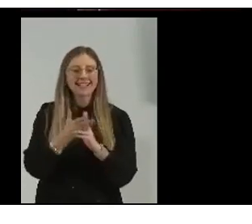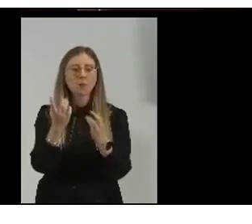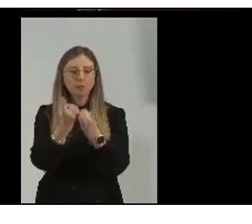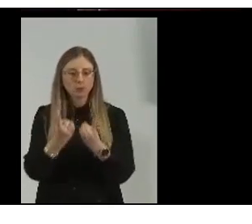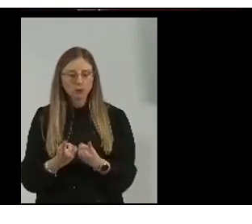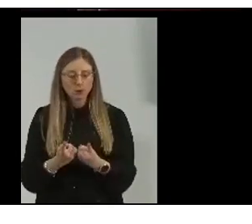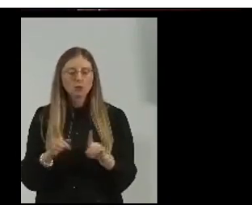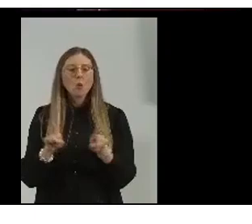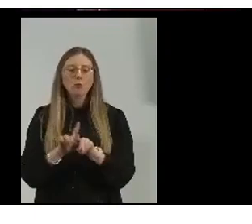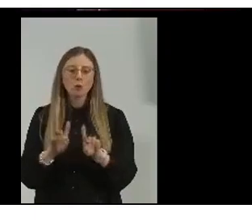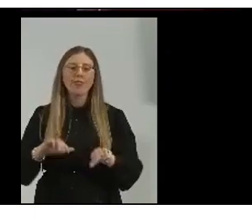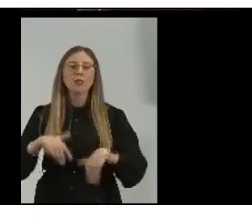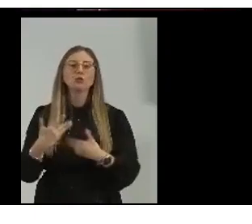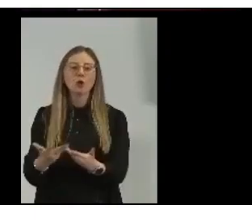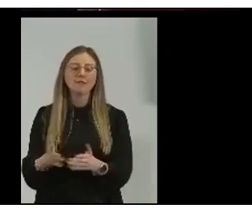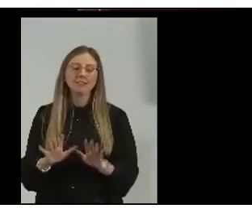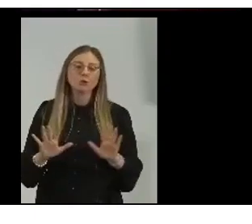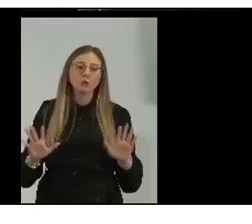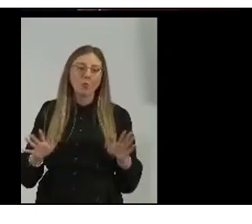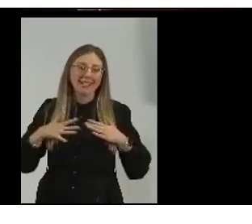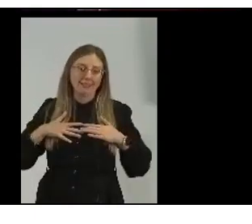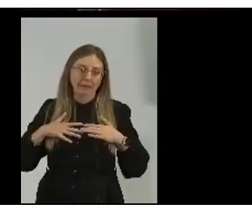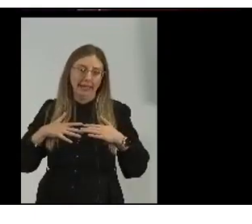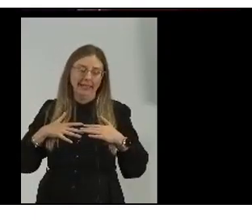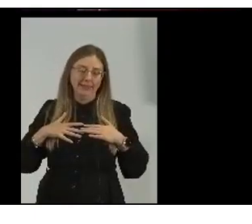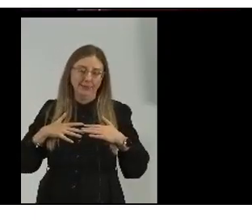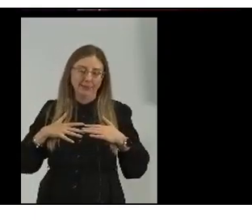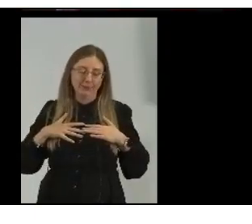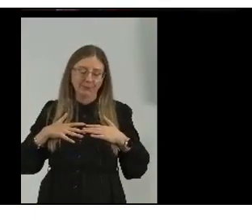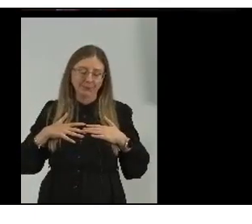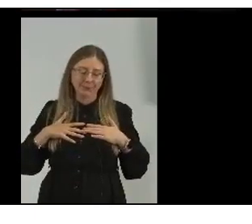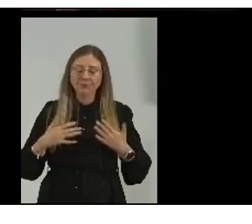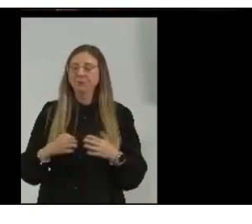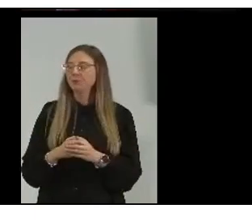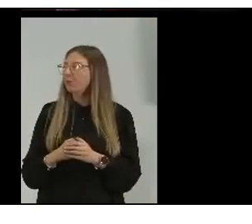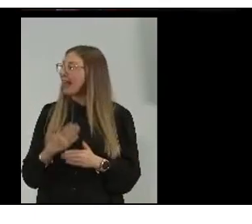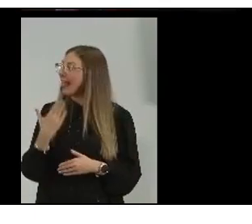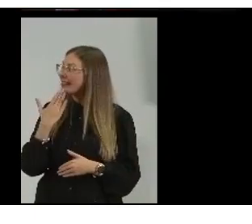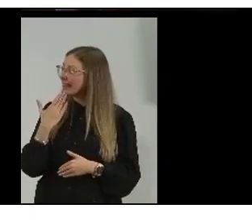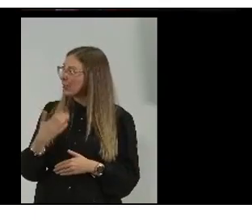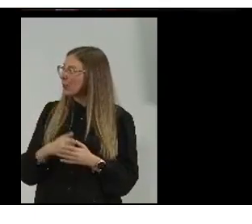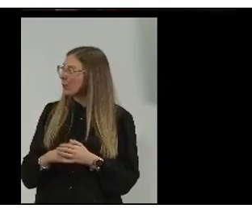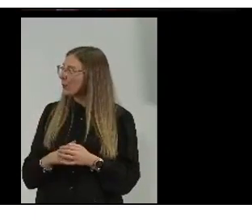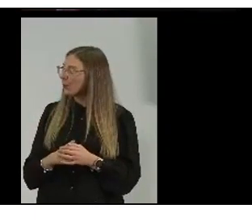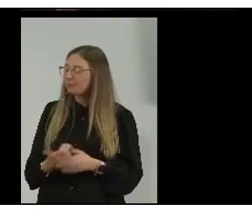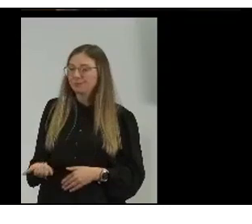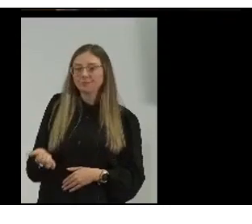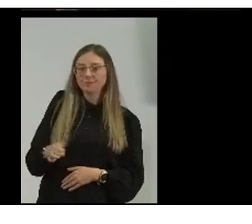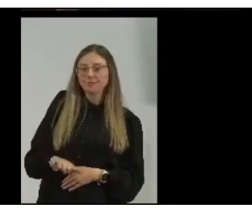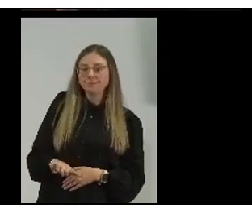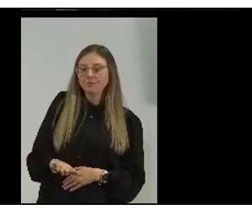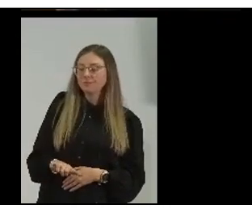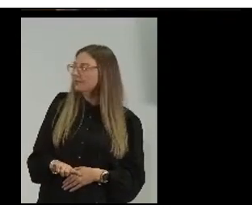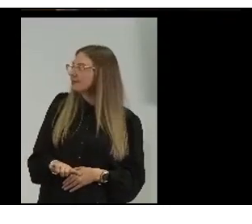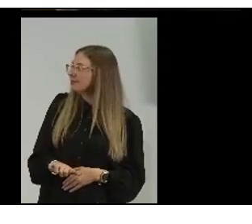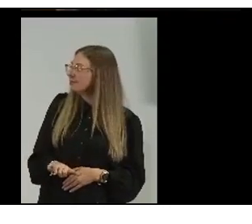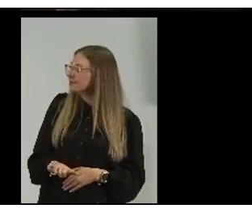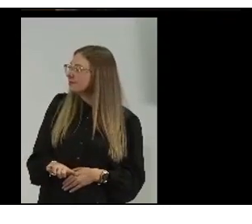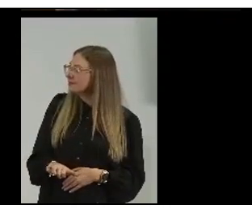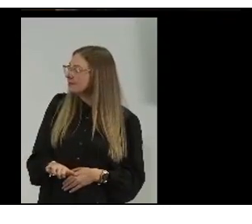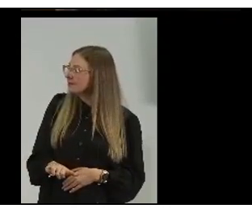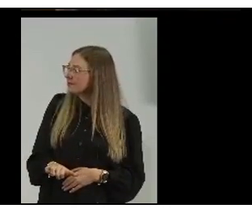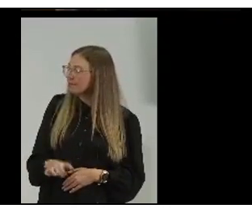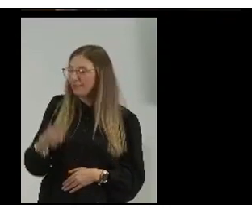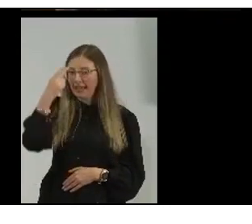products and services. So that's introduction of me. Yeah. Thank you. Thank you. Thank you,